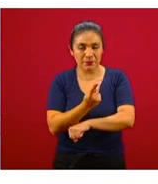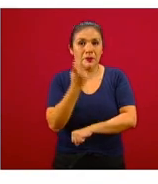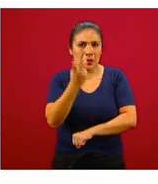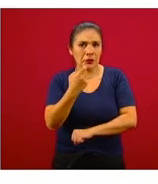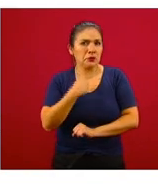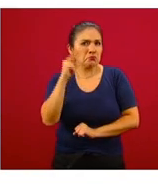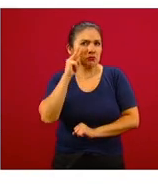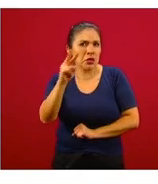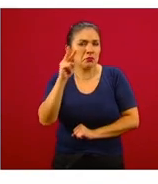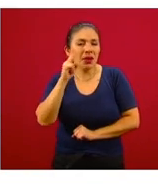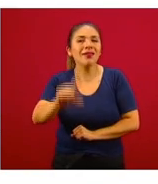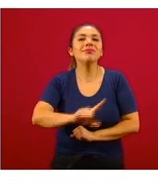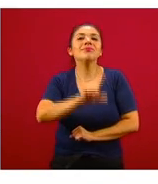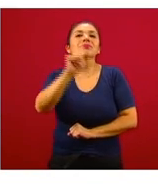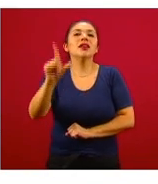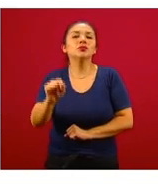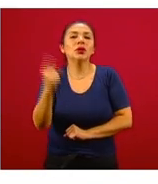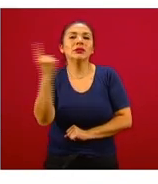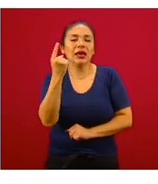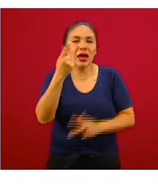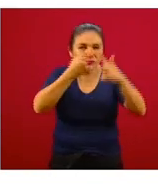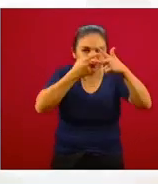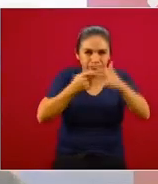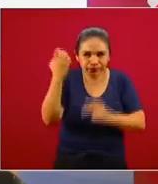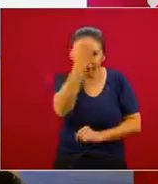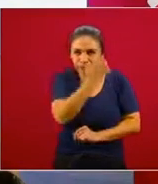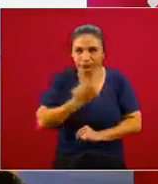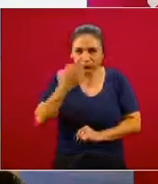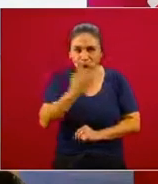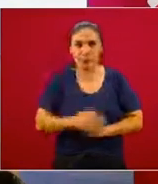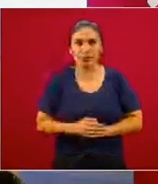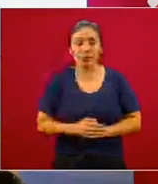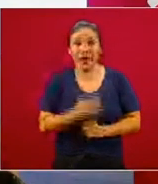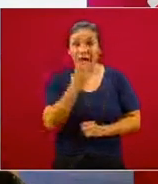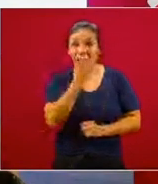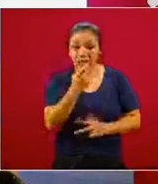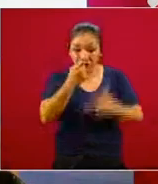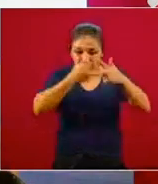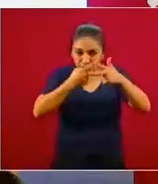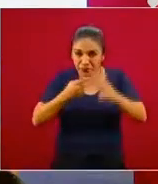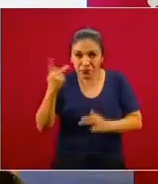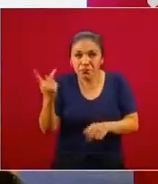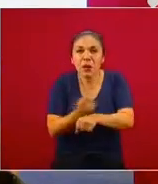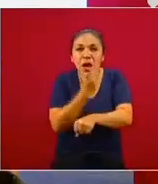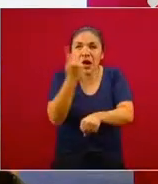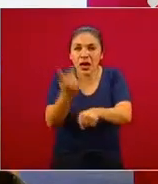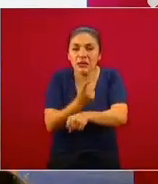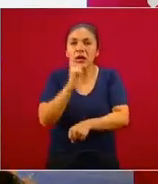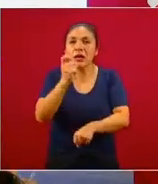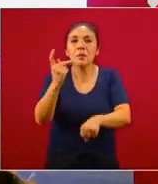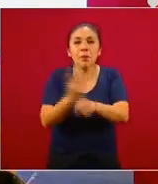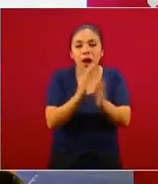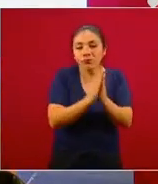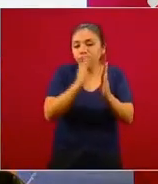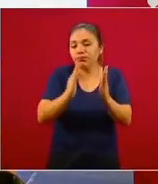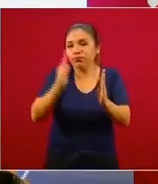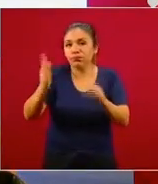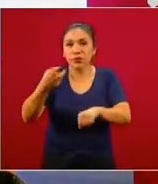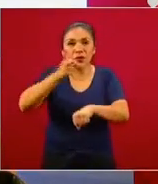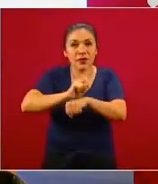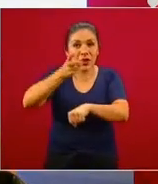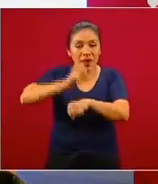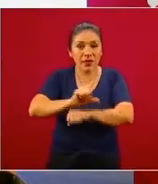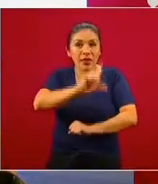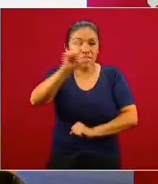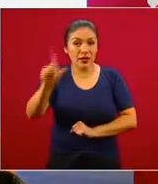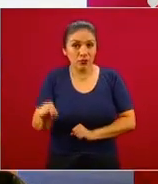has actually happened, what happened after these predictions. And the predictions of what is